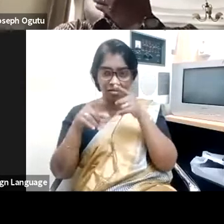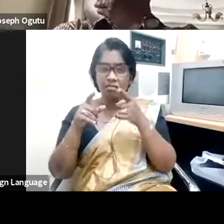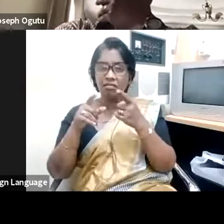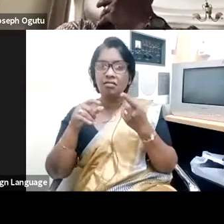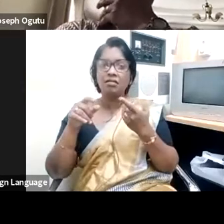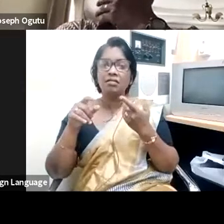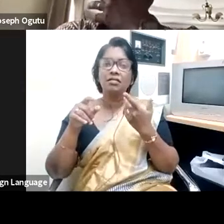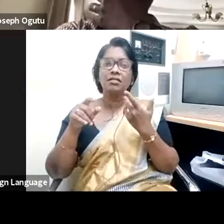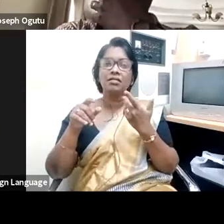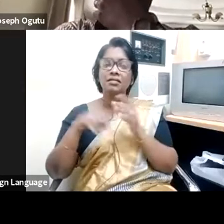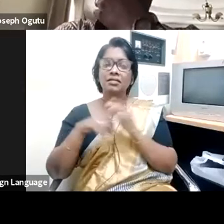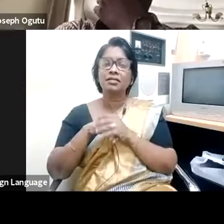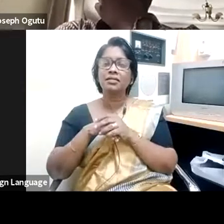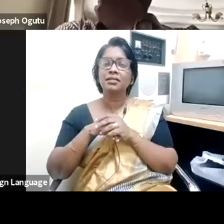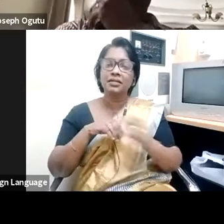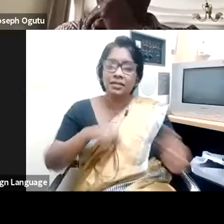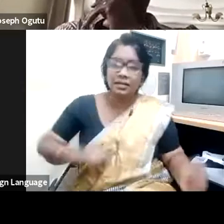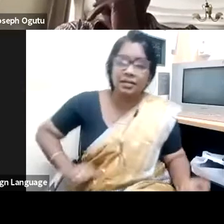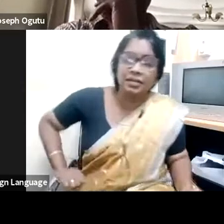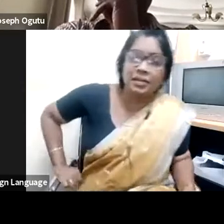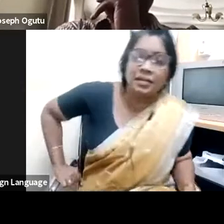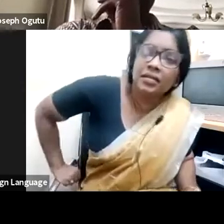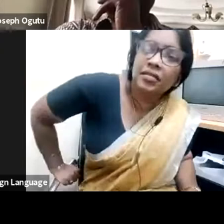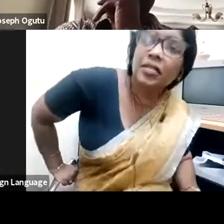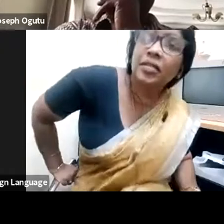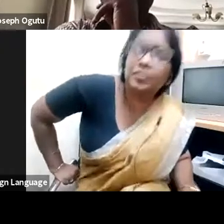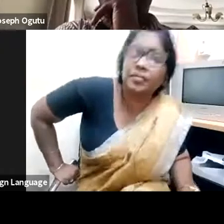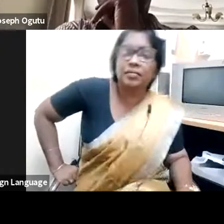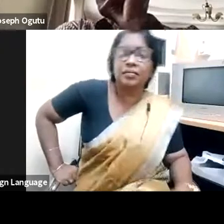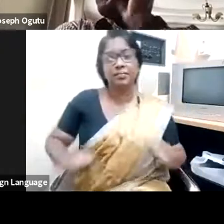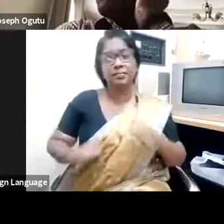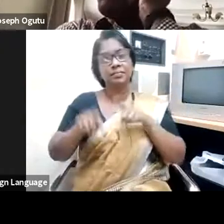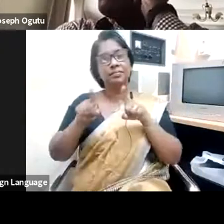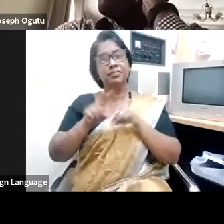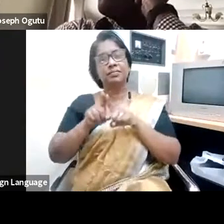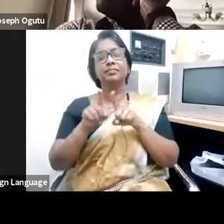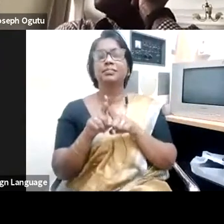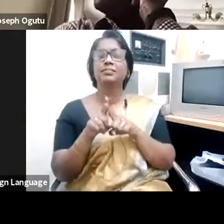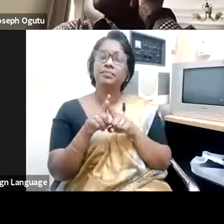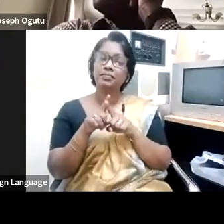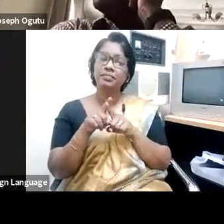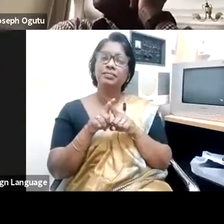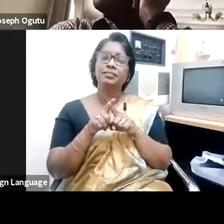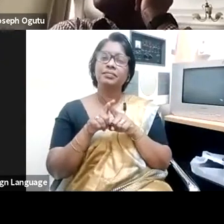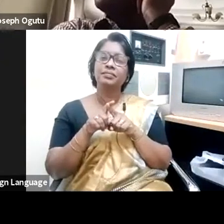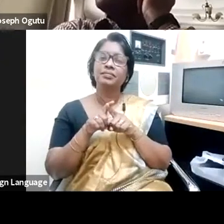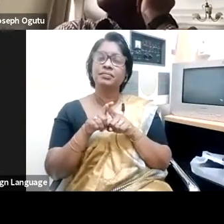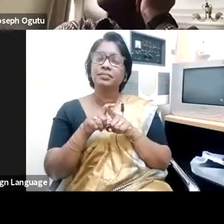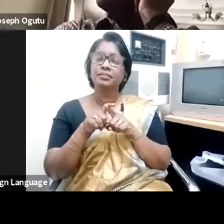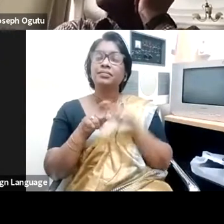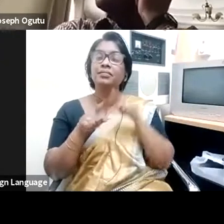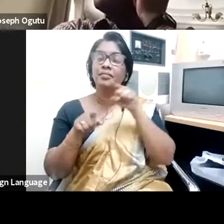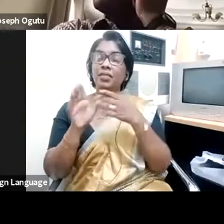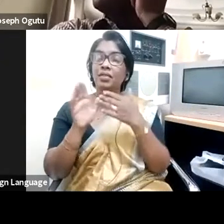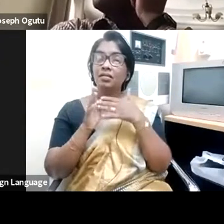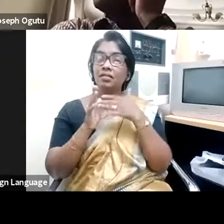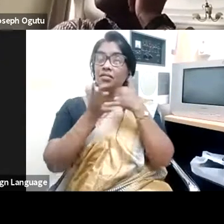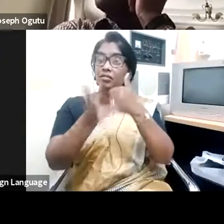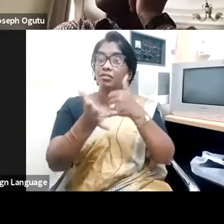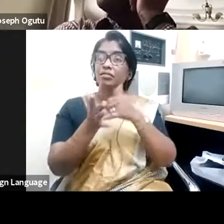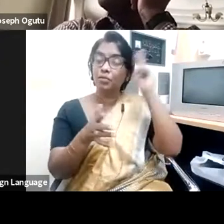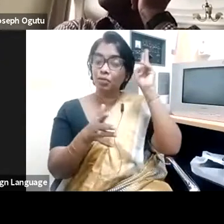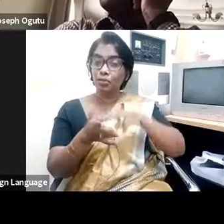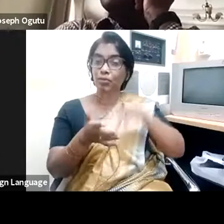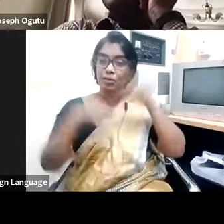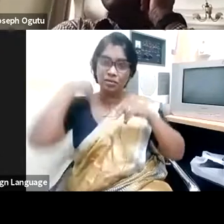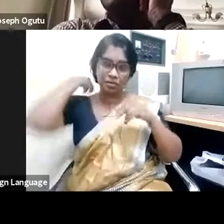are, Femtech is an award-winning, you know, company, award-winning initiative. Femtech is slated to grow, if I've read